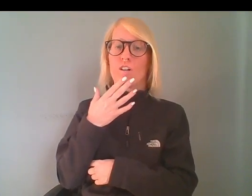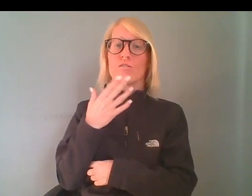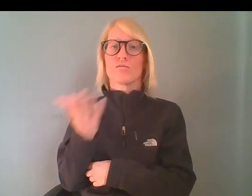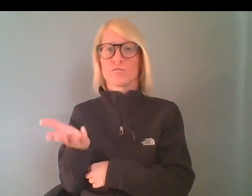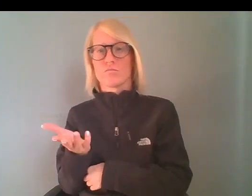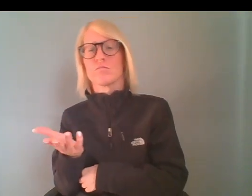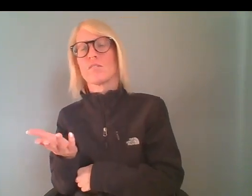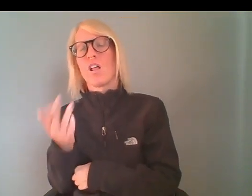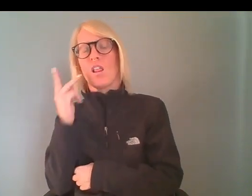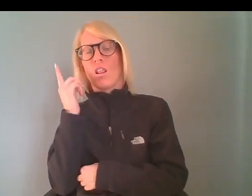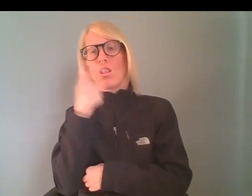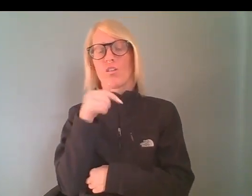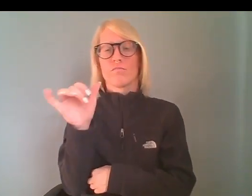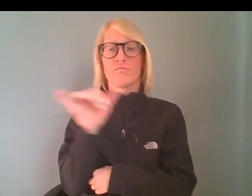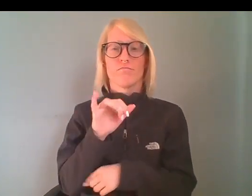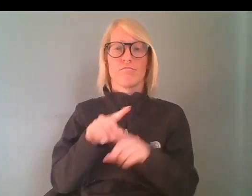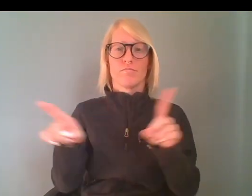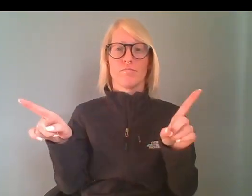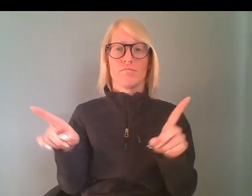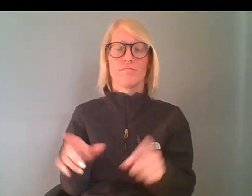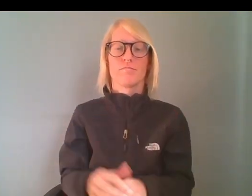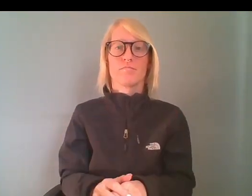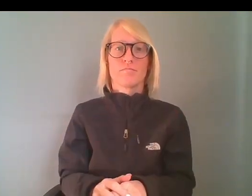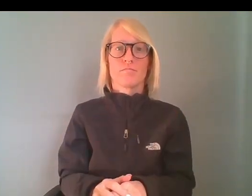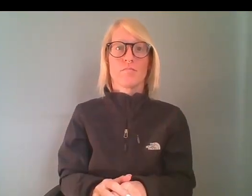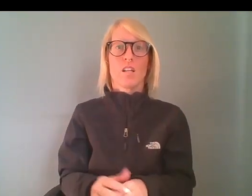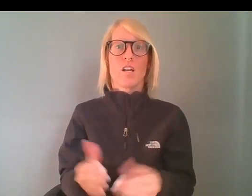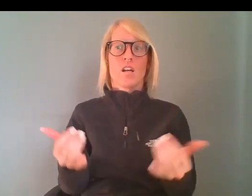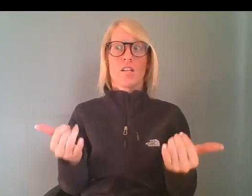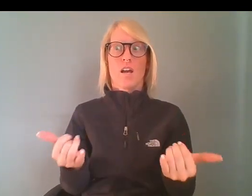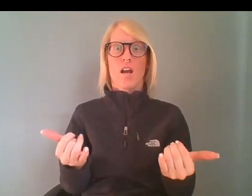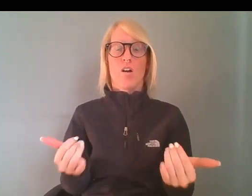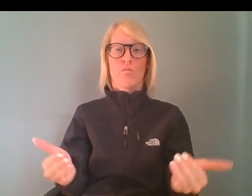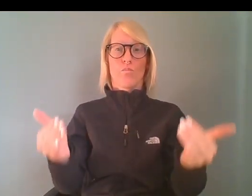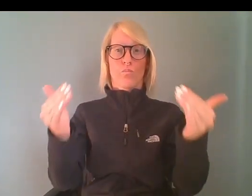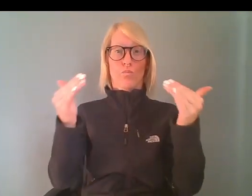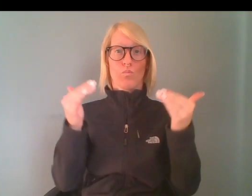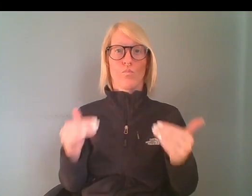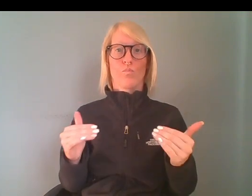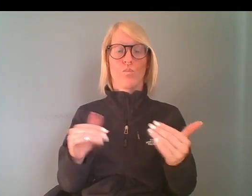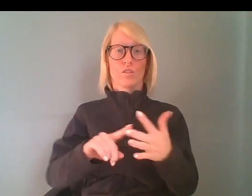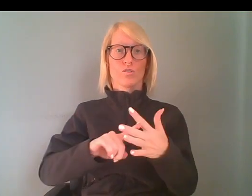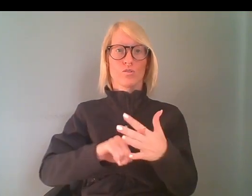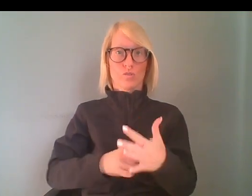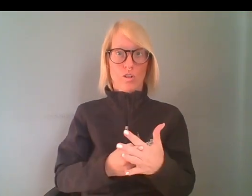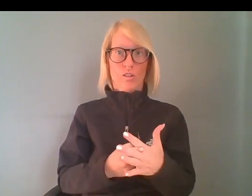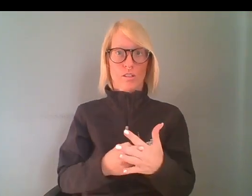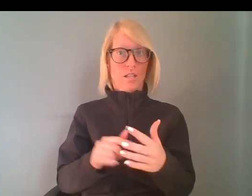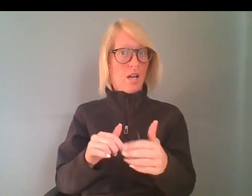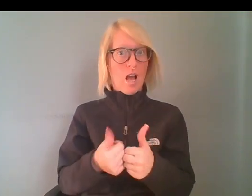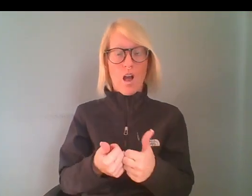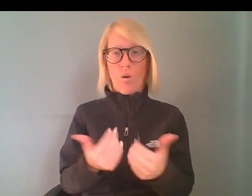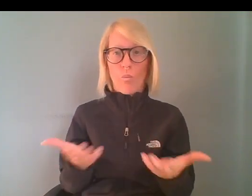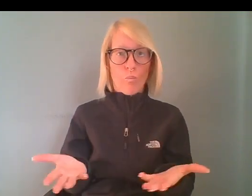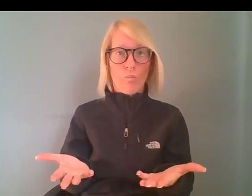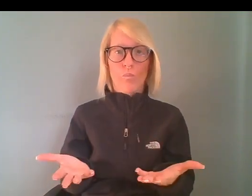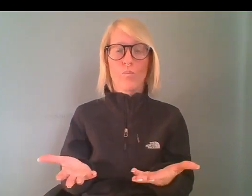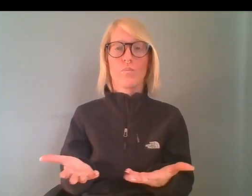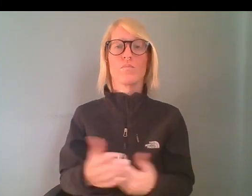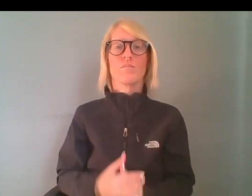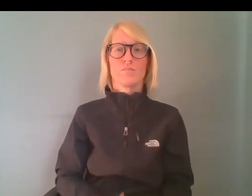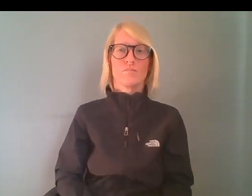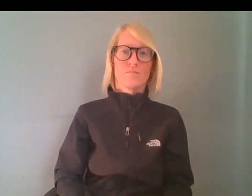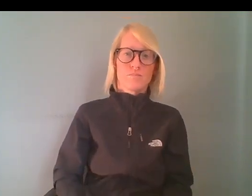cutter. Okay, so getting started. Now you're thinking, okay, blogging, I think I might want to do this. How can I get started on